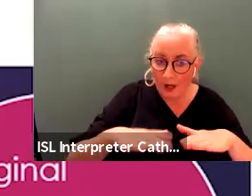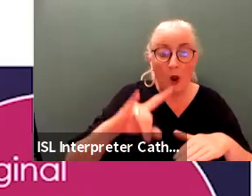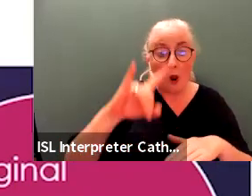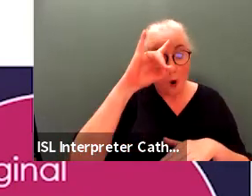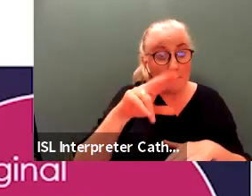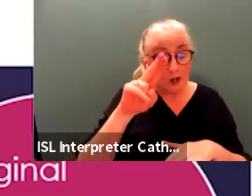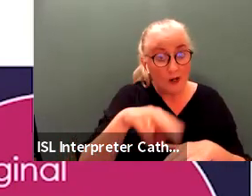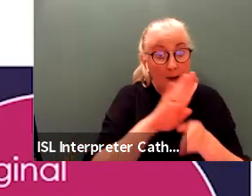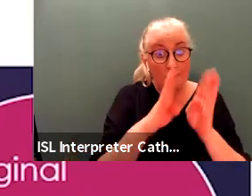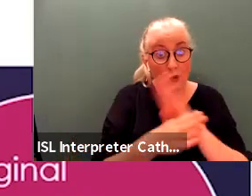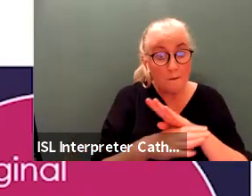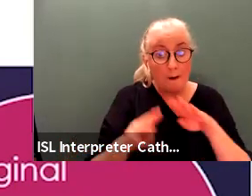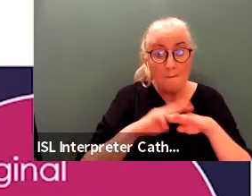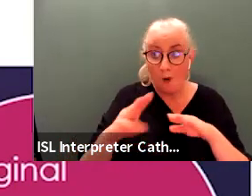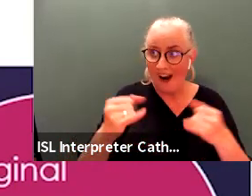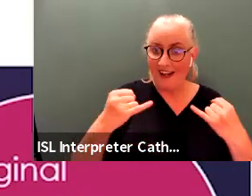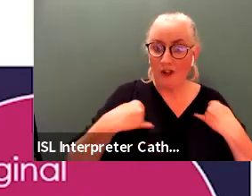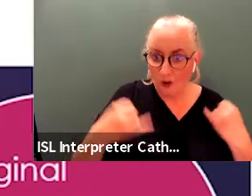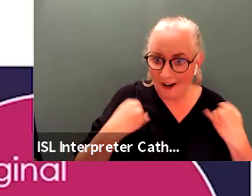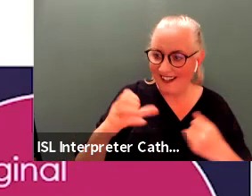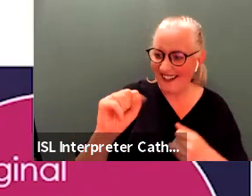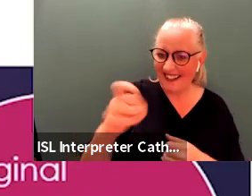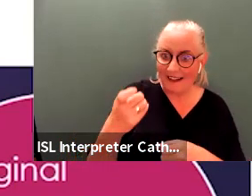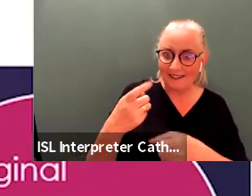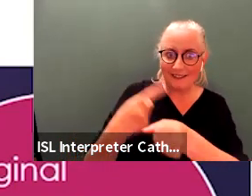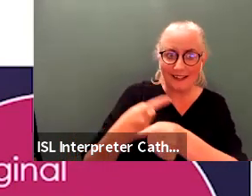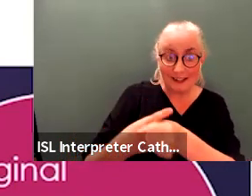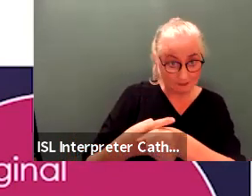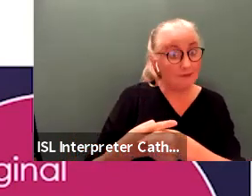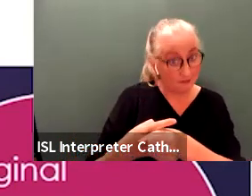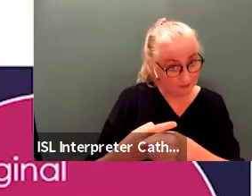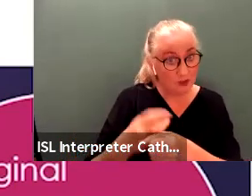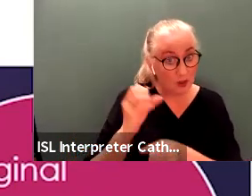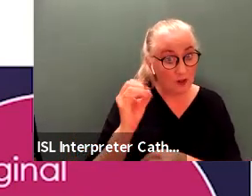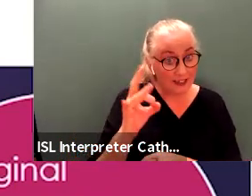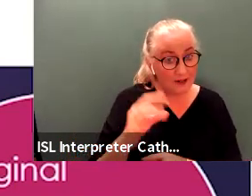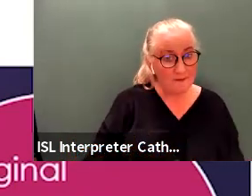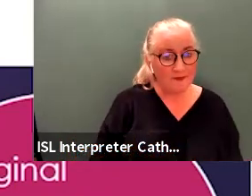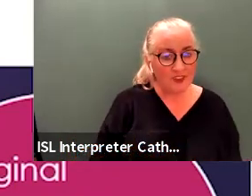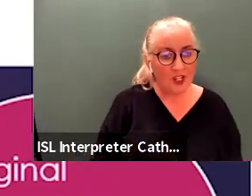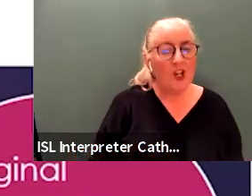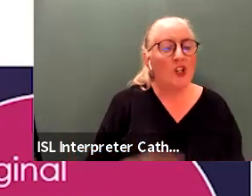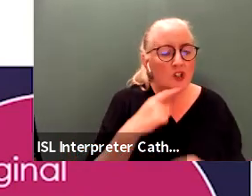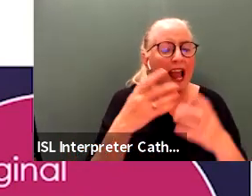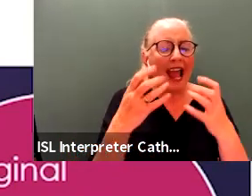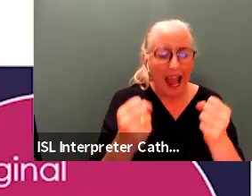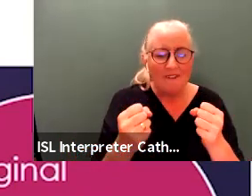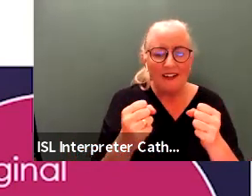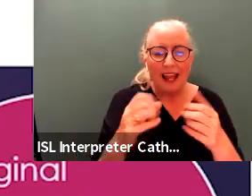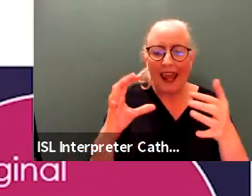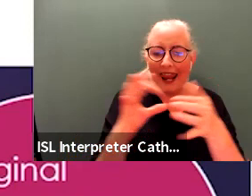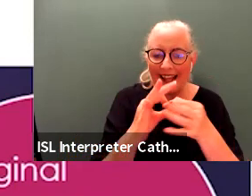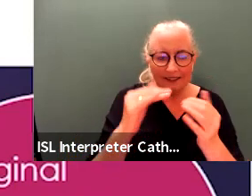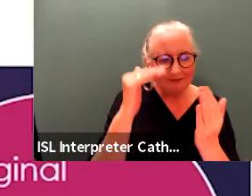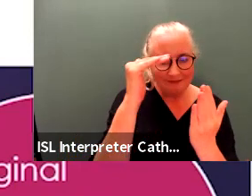you get back to enjoying sex again. Okay. So I've got some references for the links as to where those